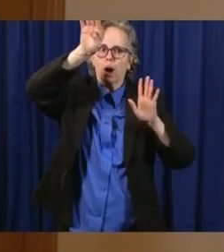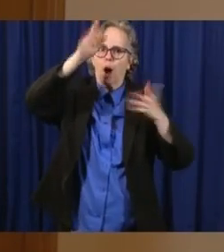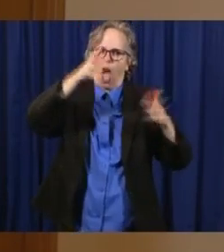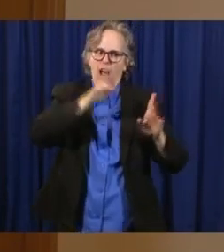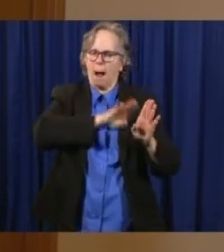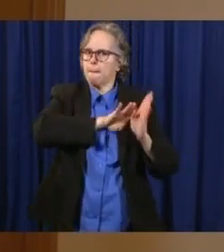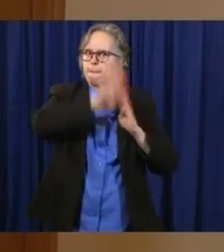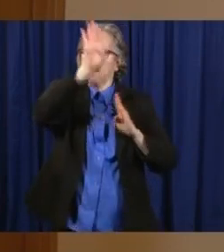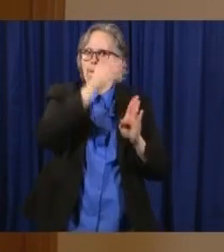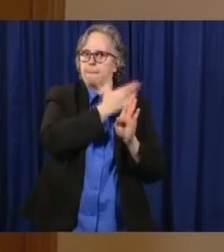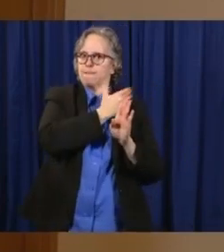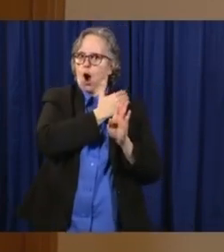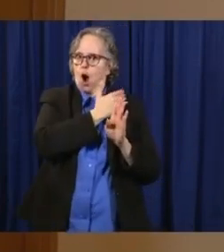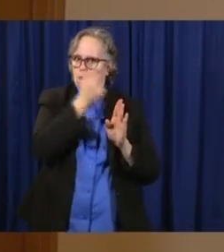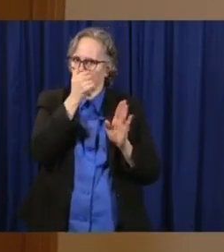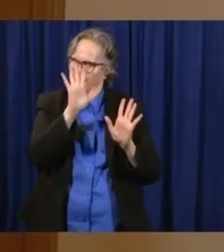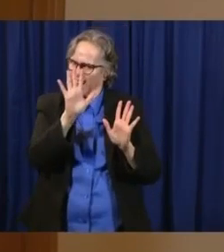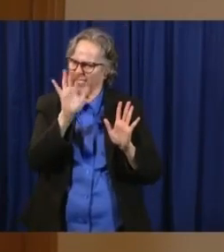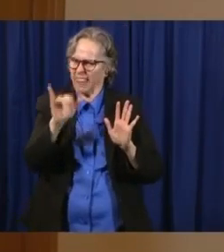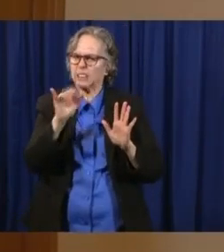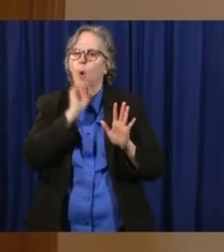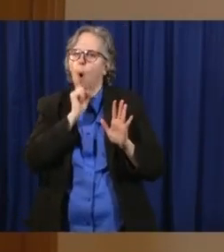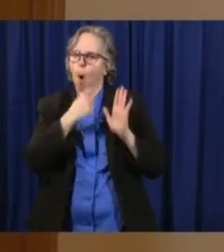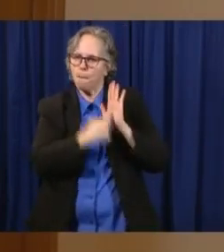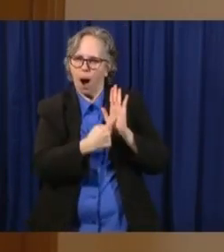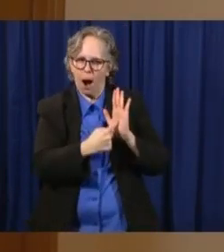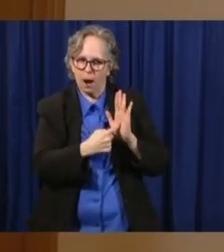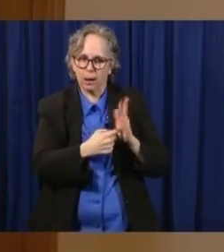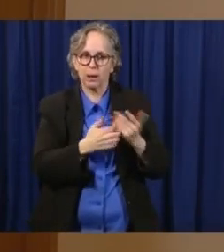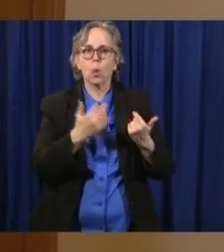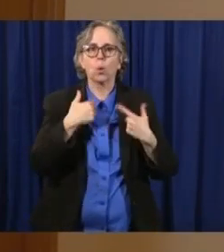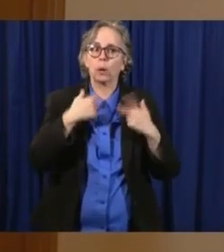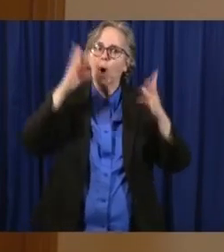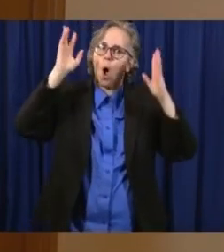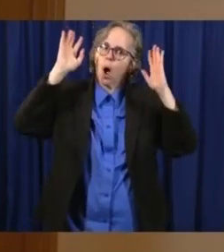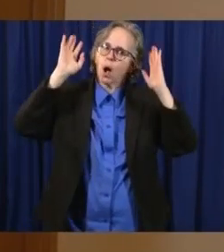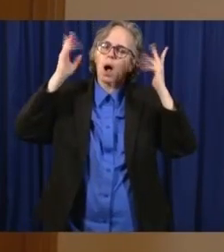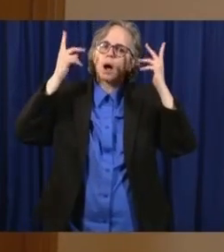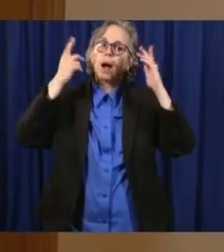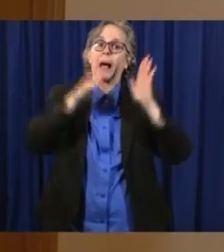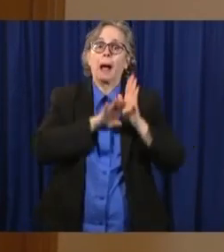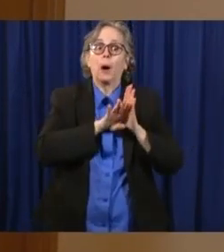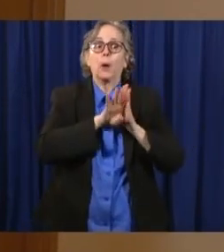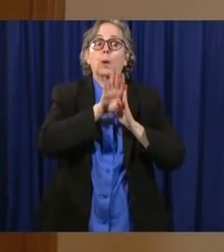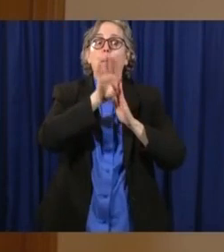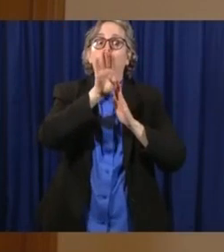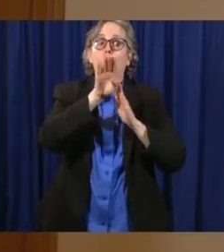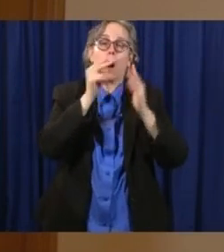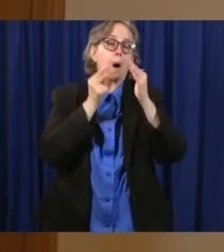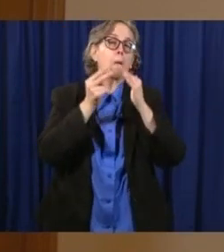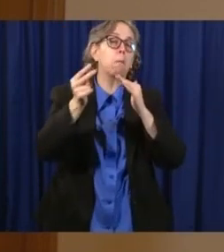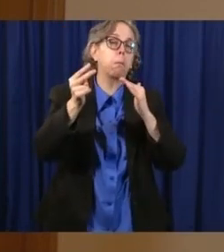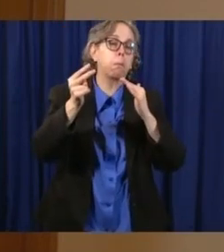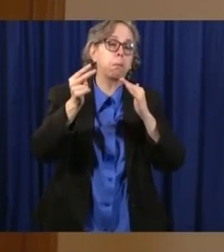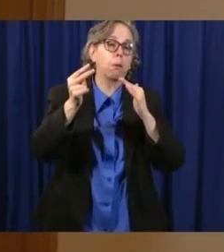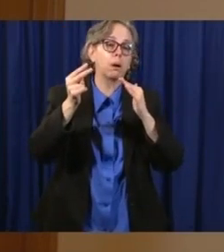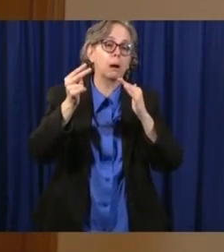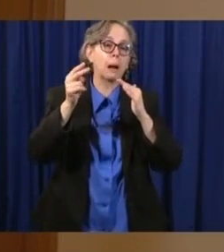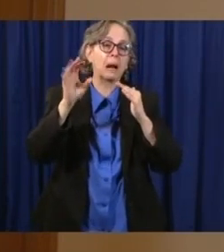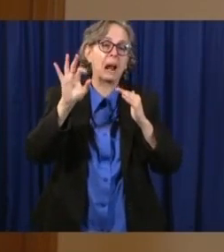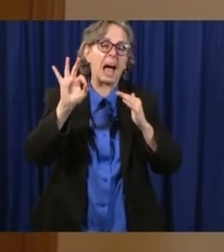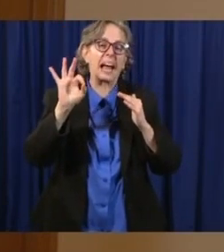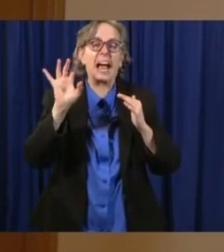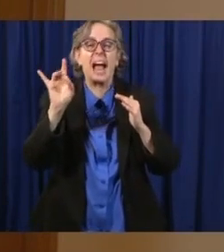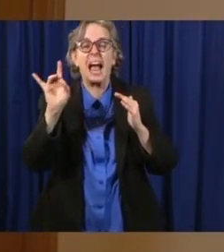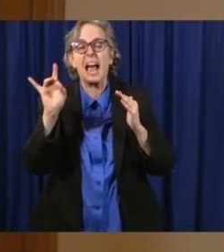were predicting up to initial peak projection on one modeling was 98,000 cases